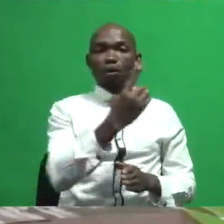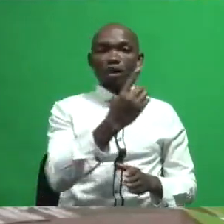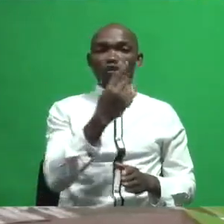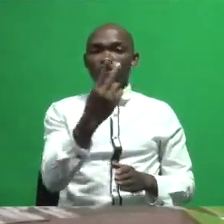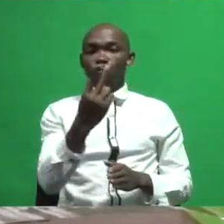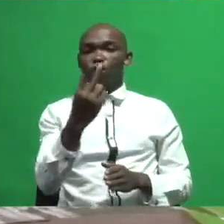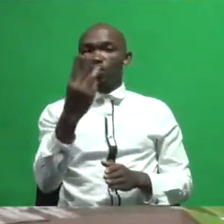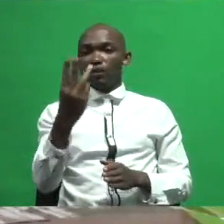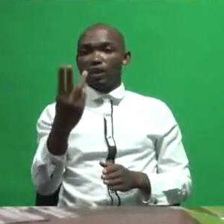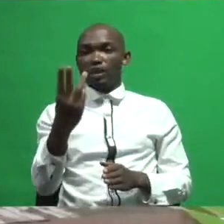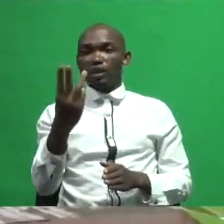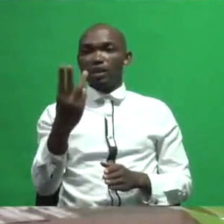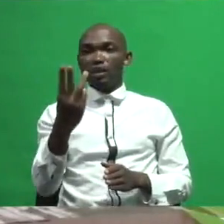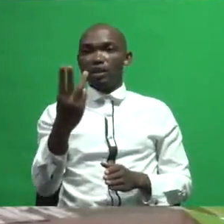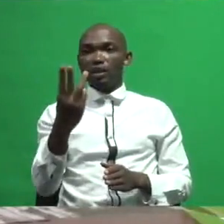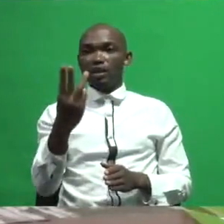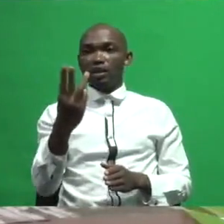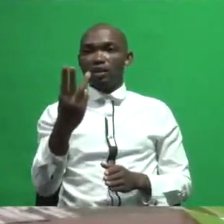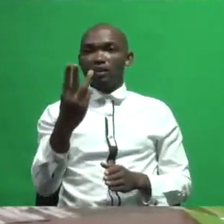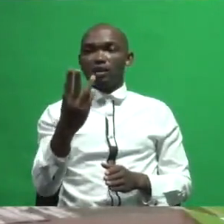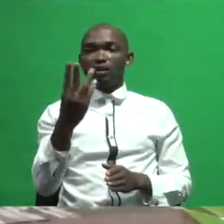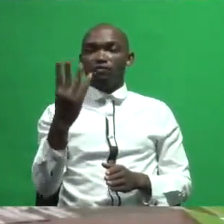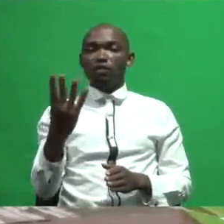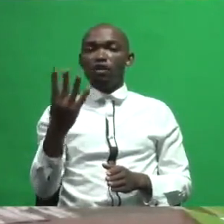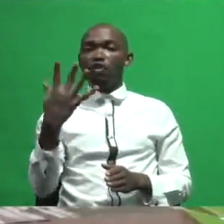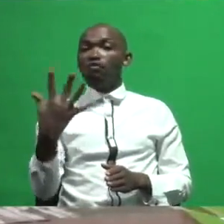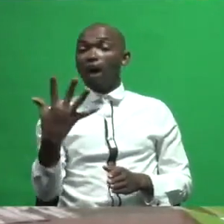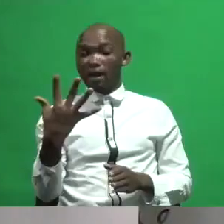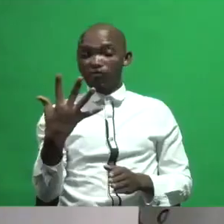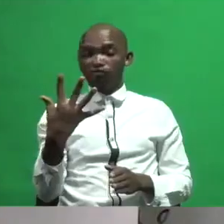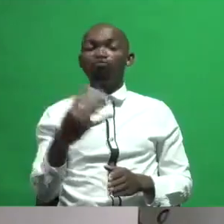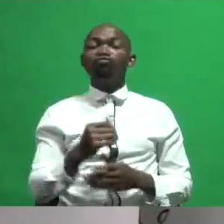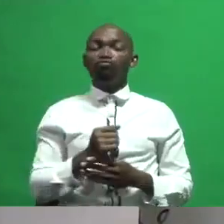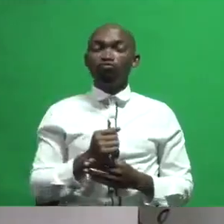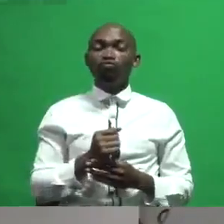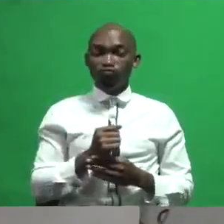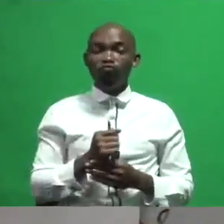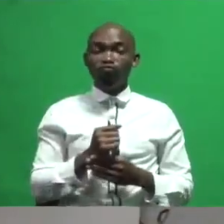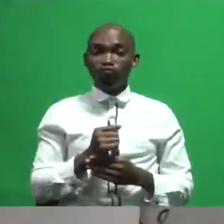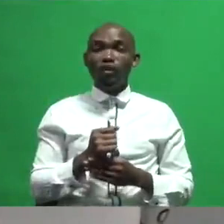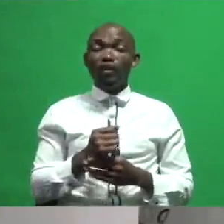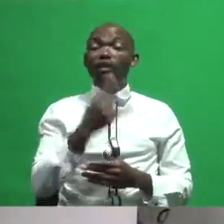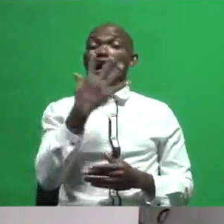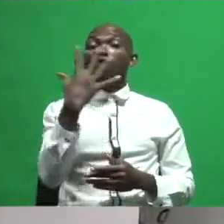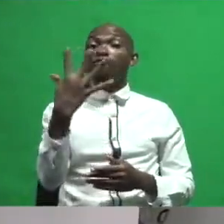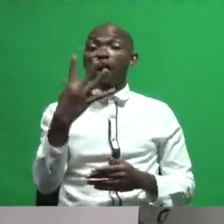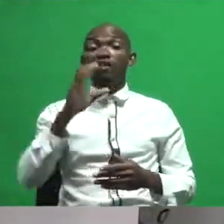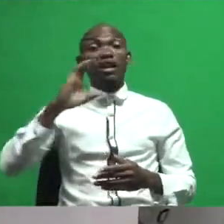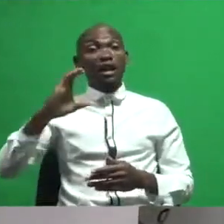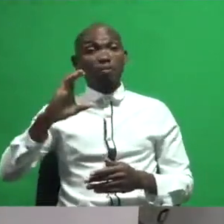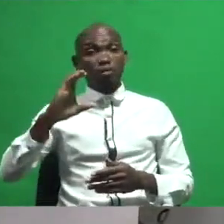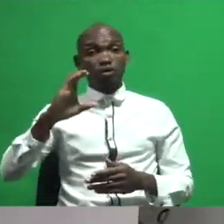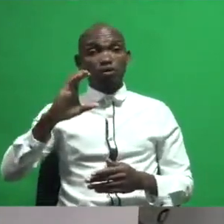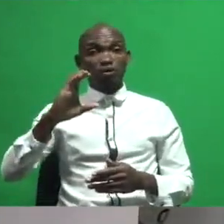count. 1, 2, 3, okay, 1, 2, 3, 4, 5. There are